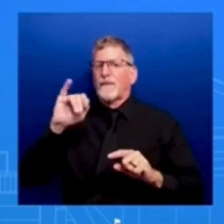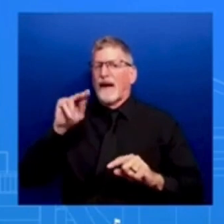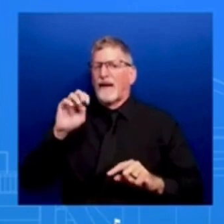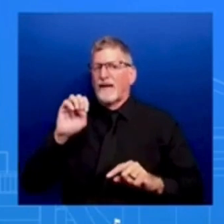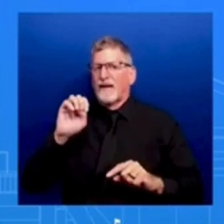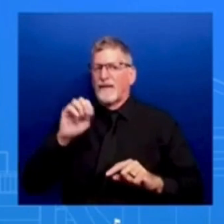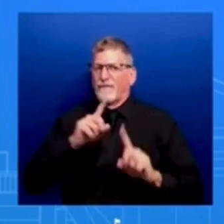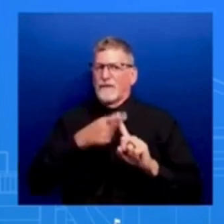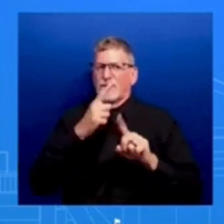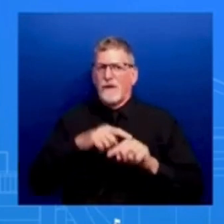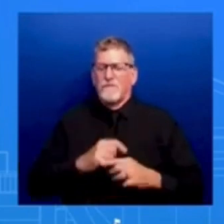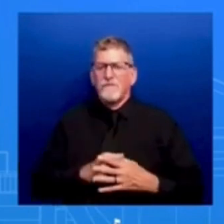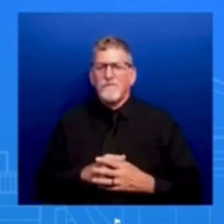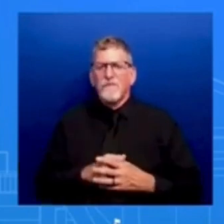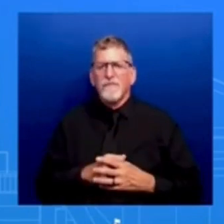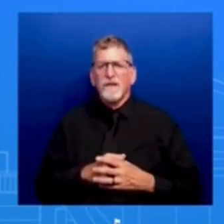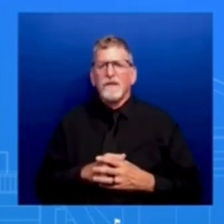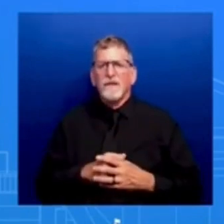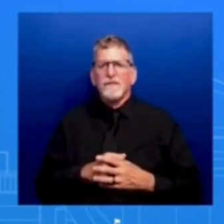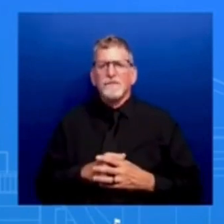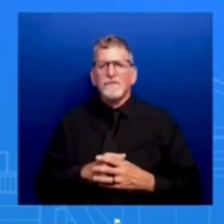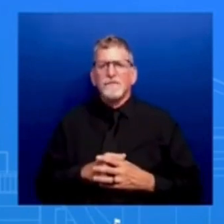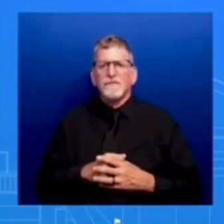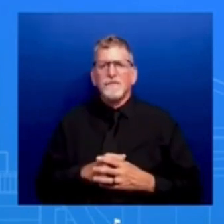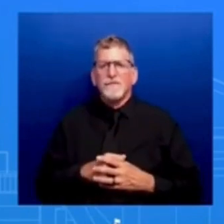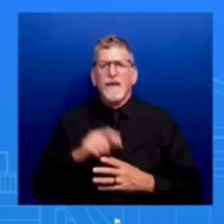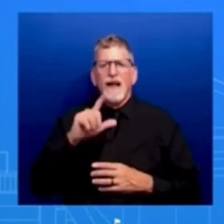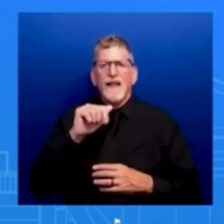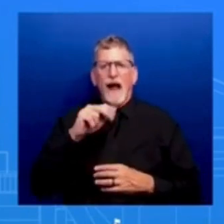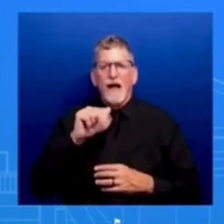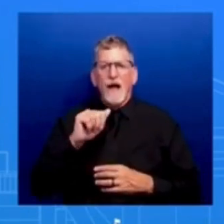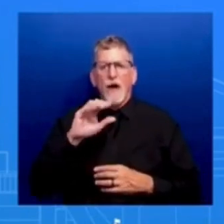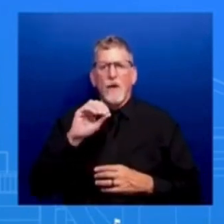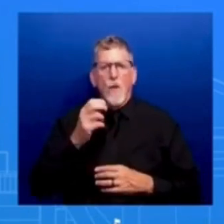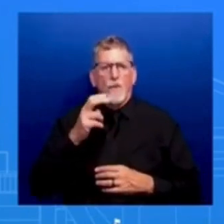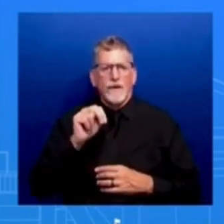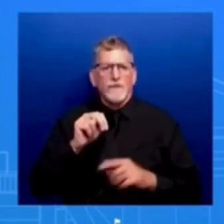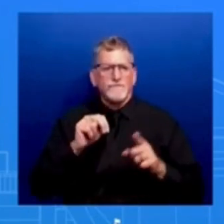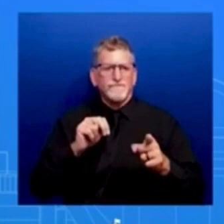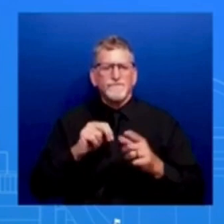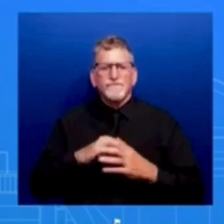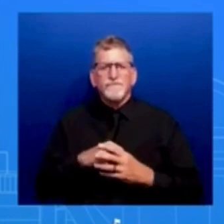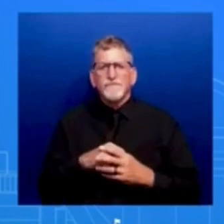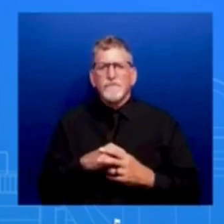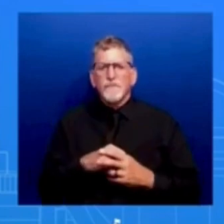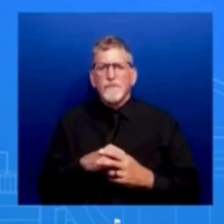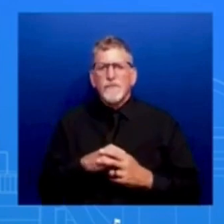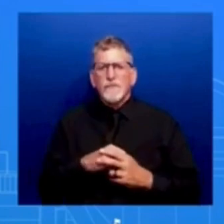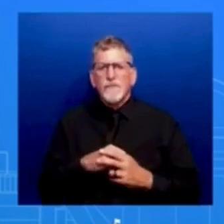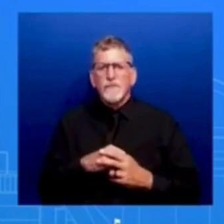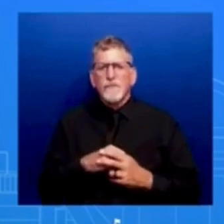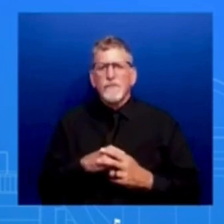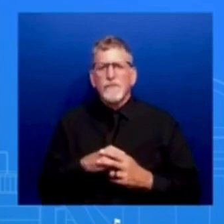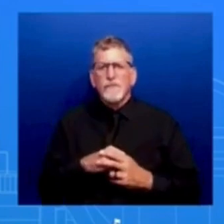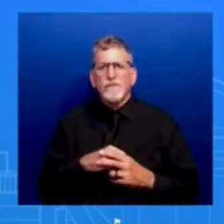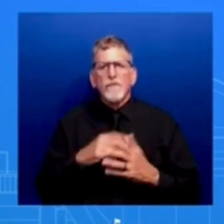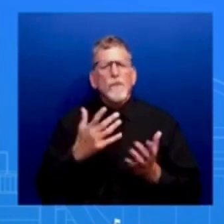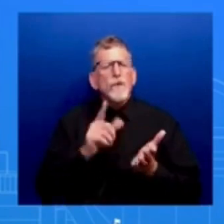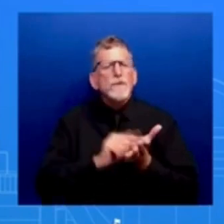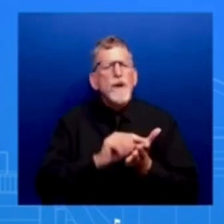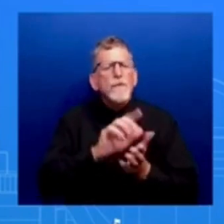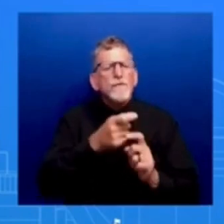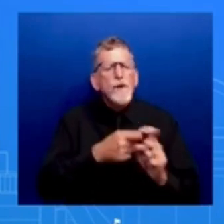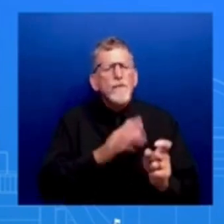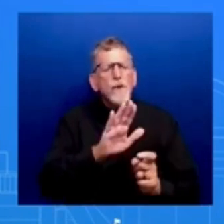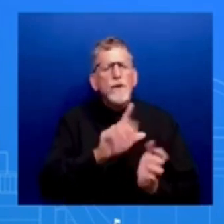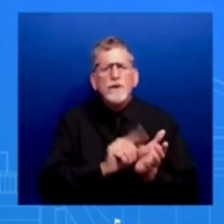Sorry, my name is Lana Cohen. And you, which publication are you from? I work for the Portland Press Herald out of Portland. Well, thank